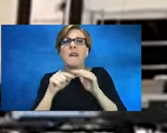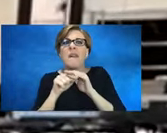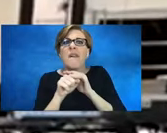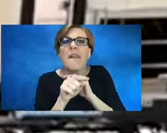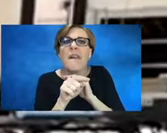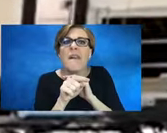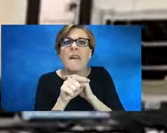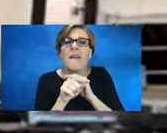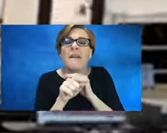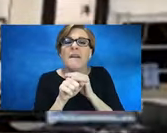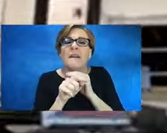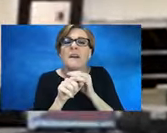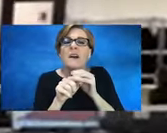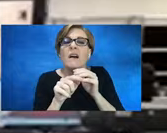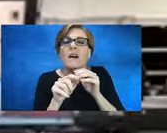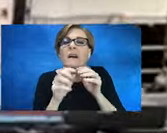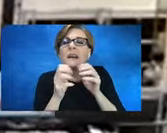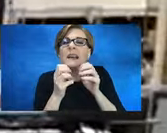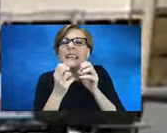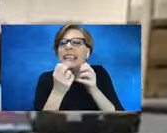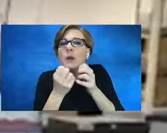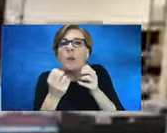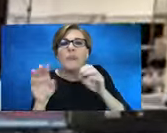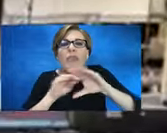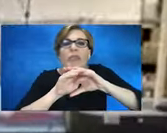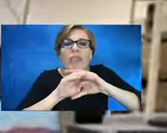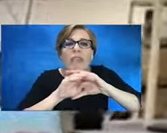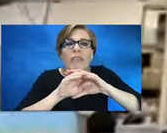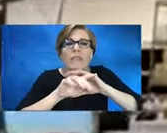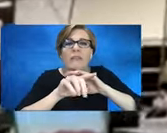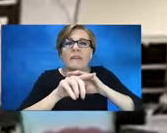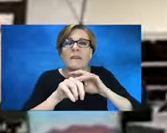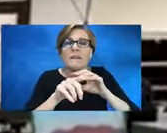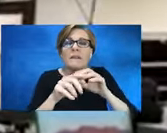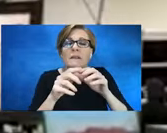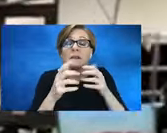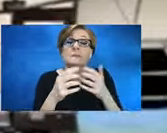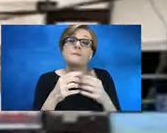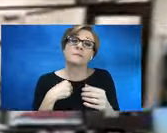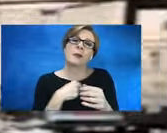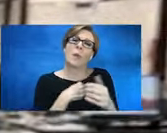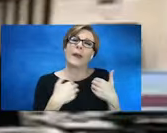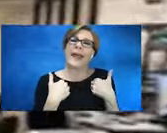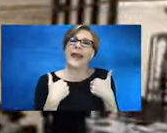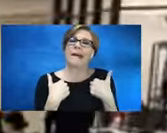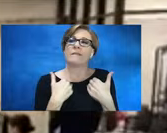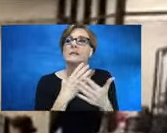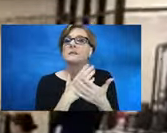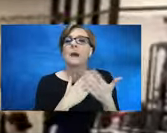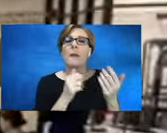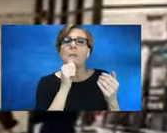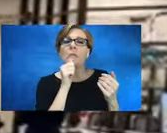sort of a device and tried to insert it into one of our tabulators? Well, first, we do have some private places or